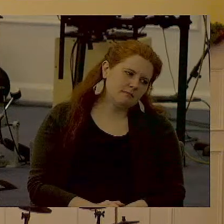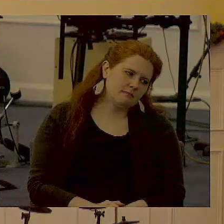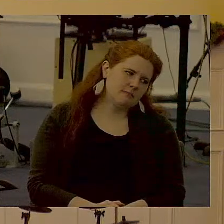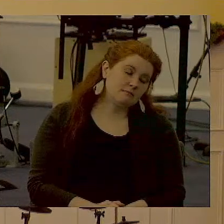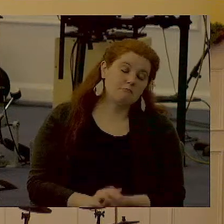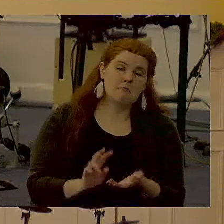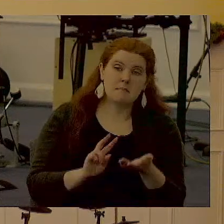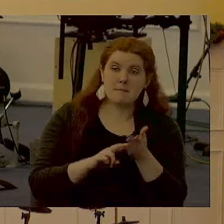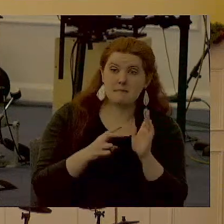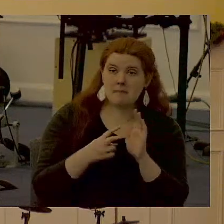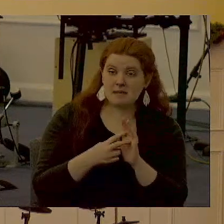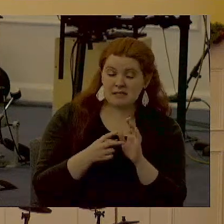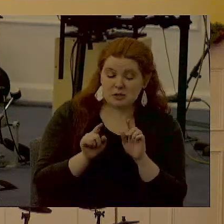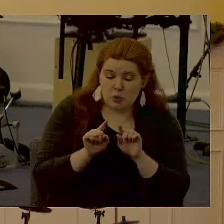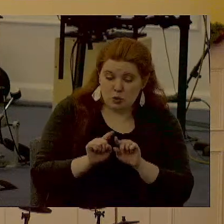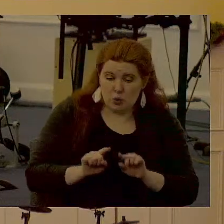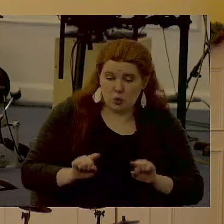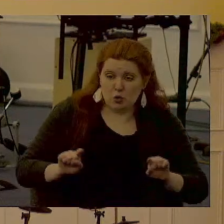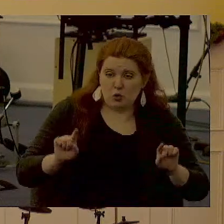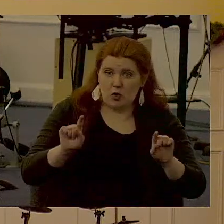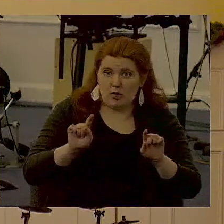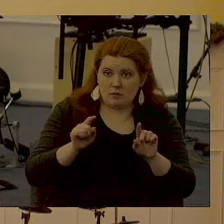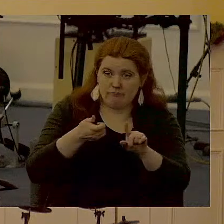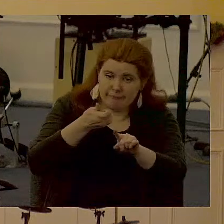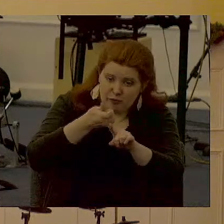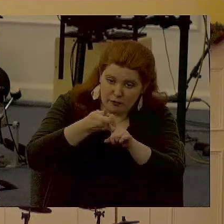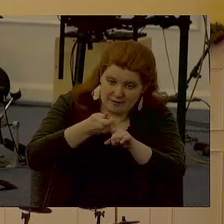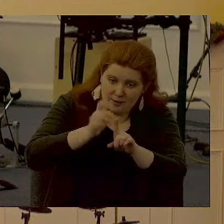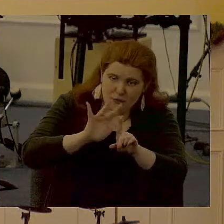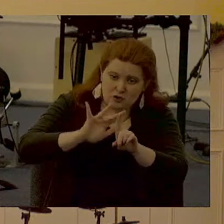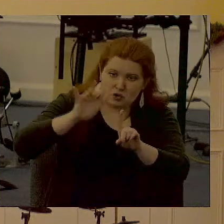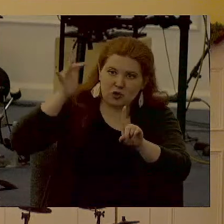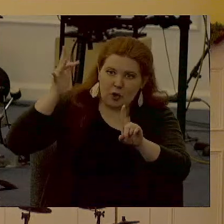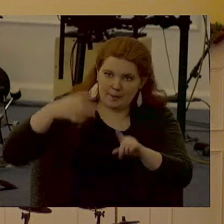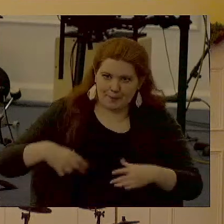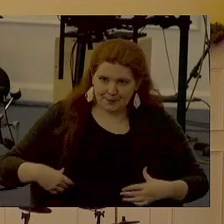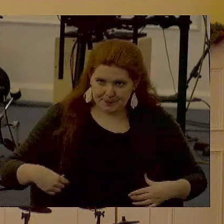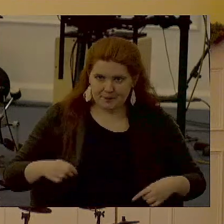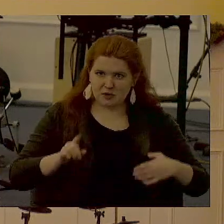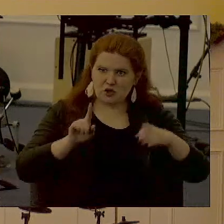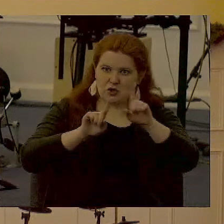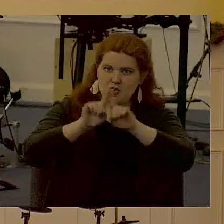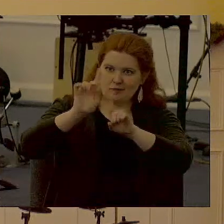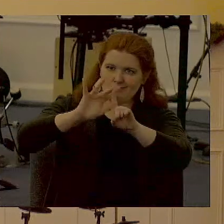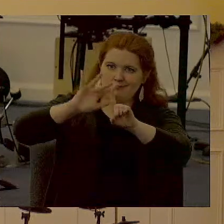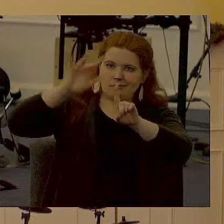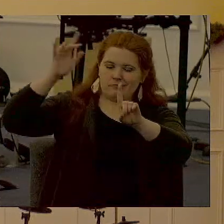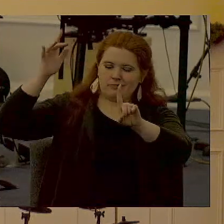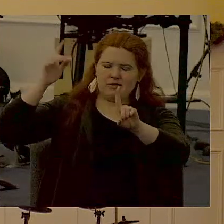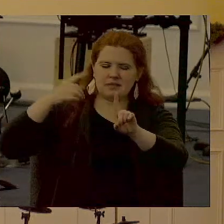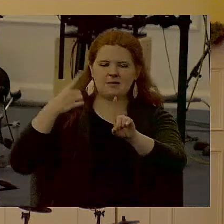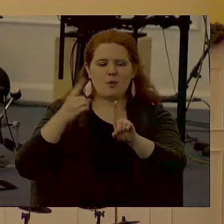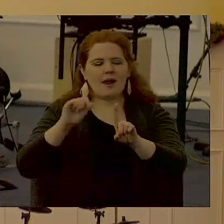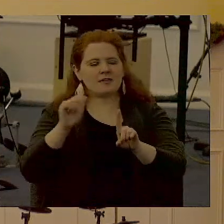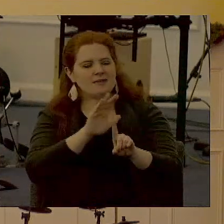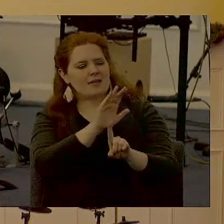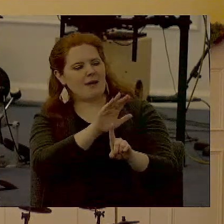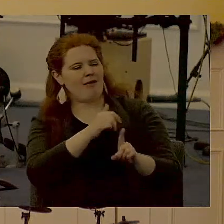that you are the star that God is putting in someone else's